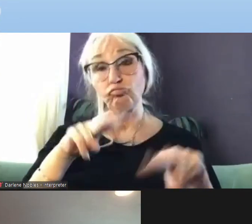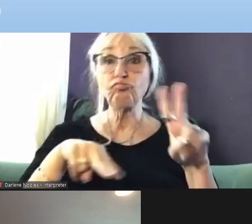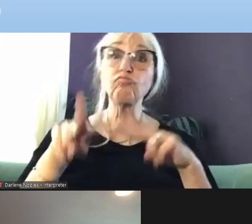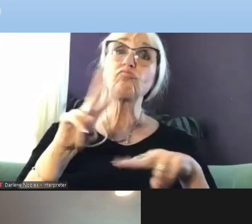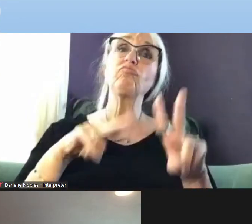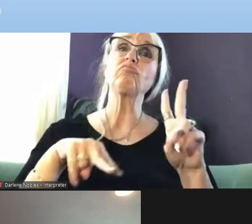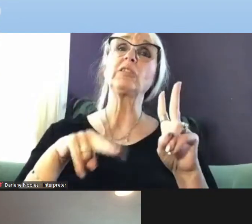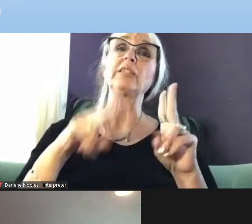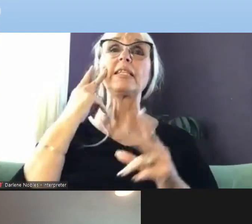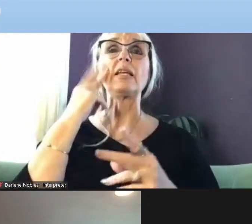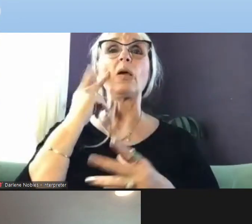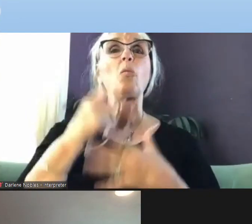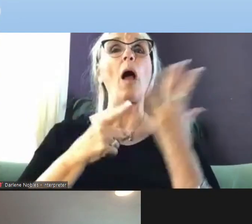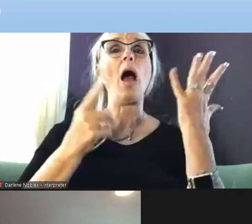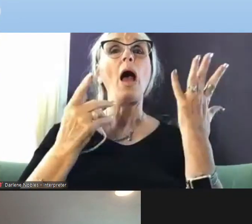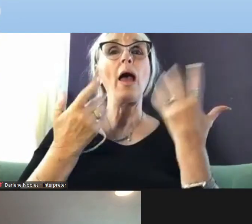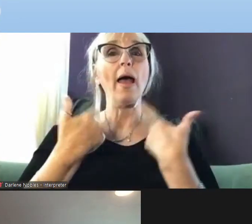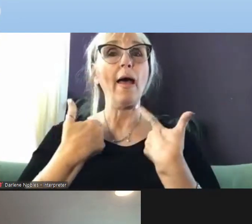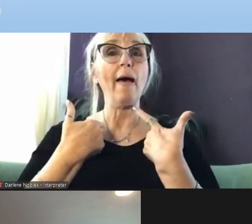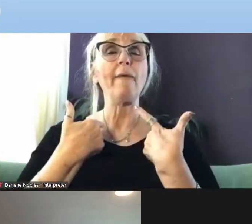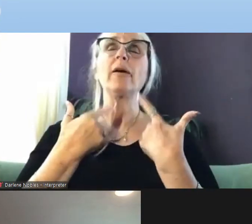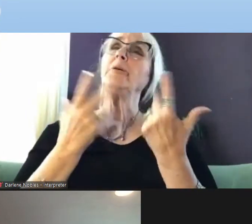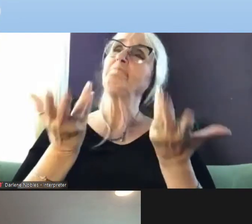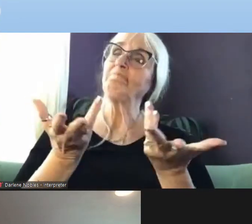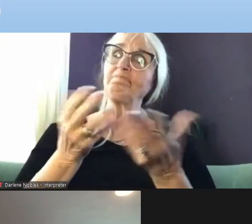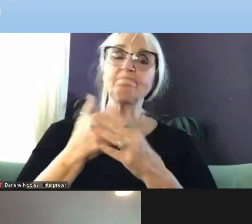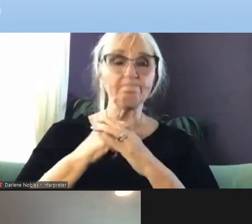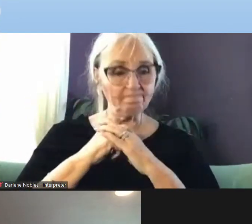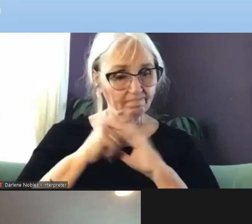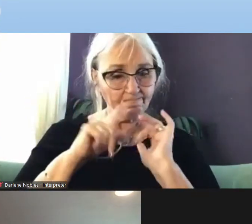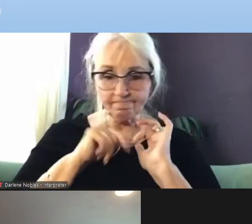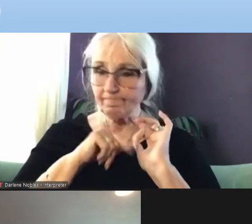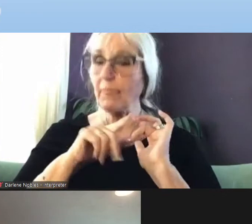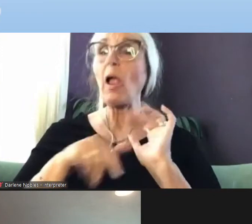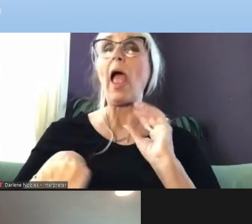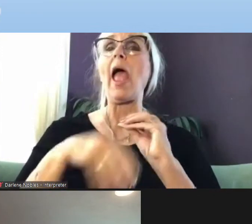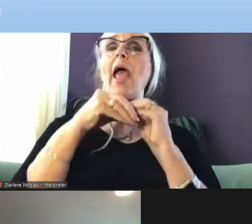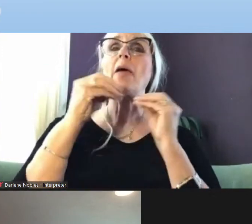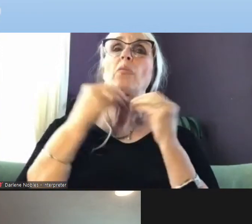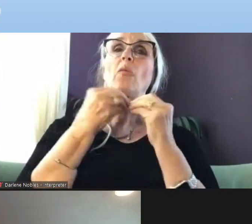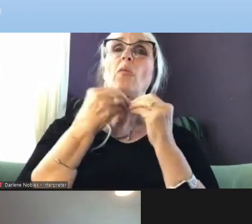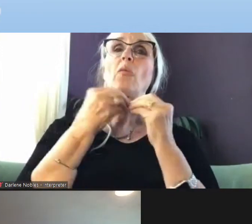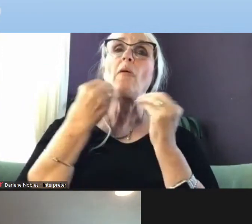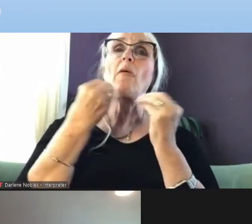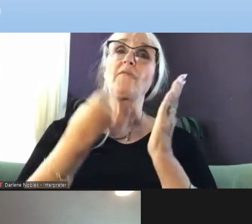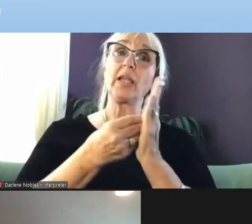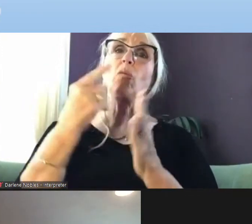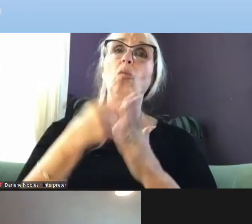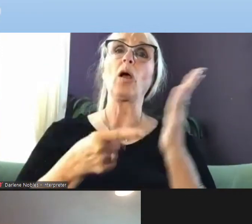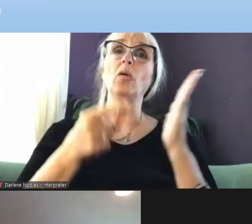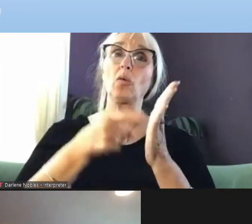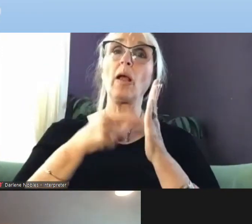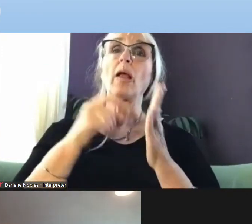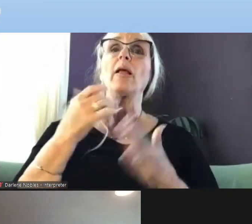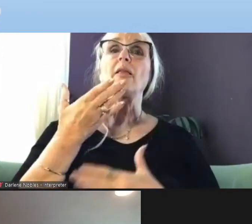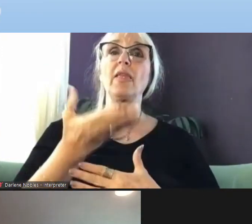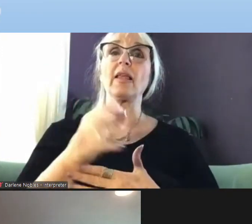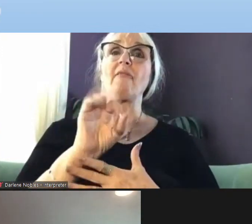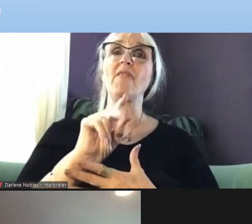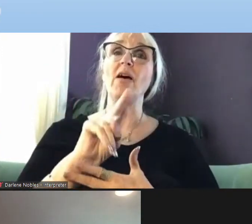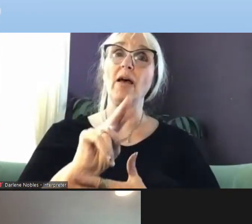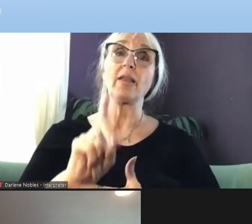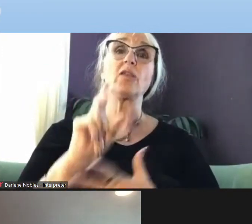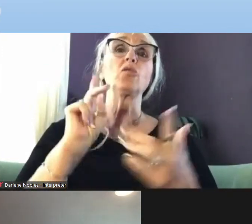add any additional funding that's remaining to this initial fund of 2 million